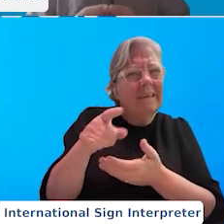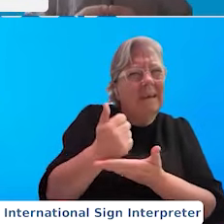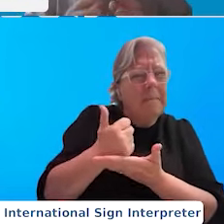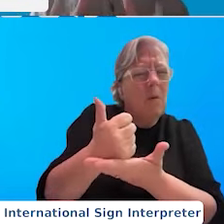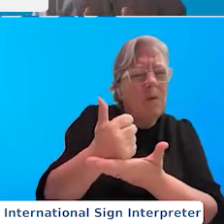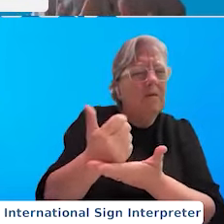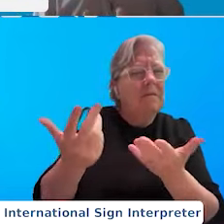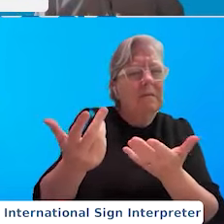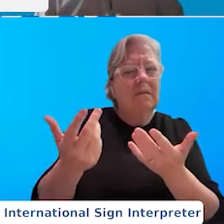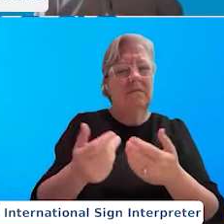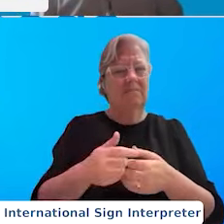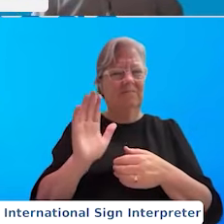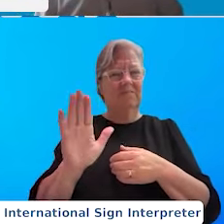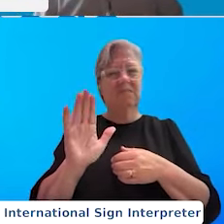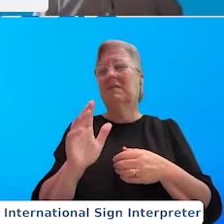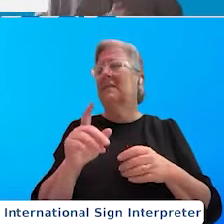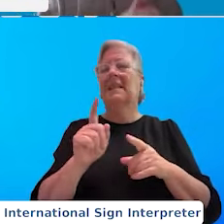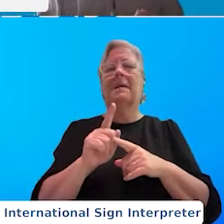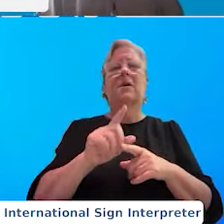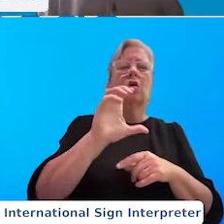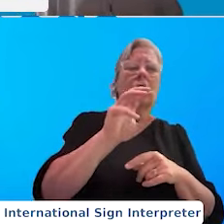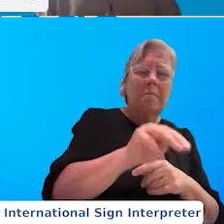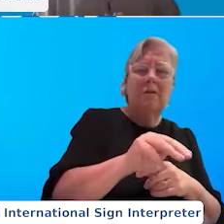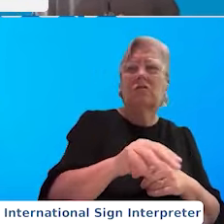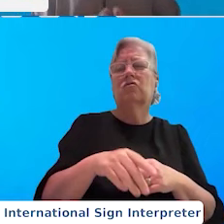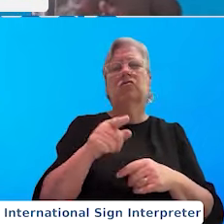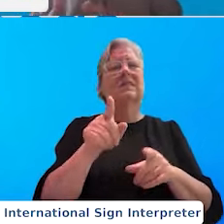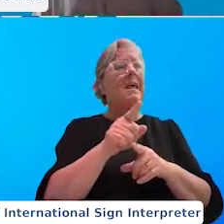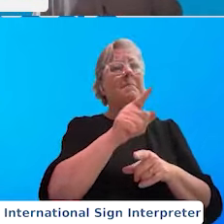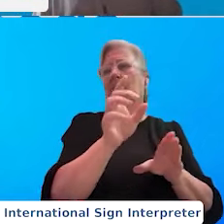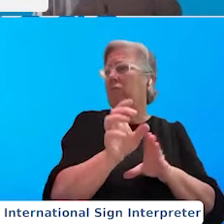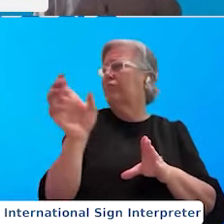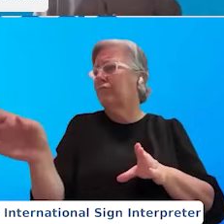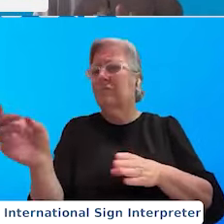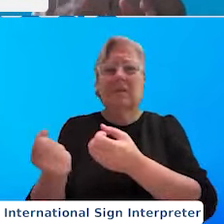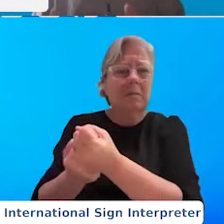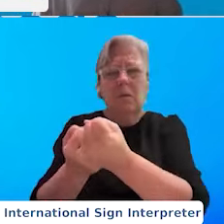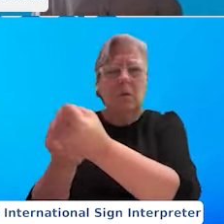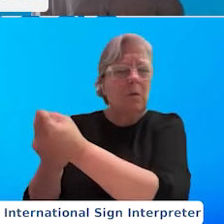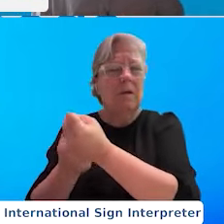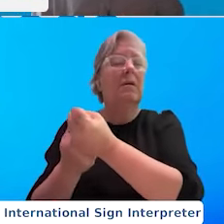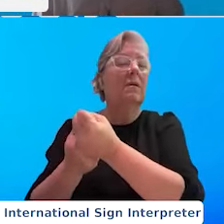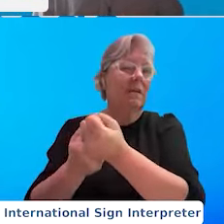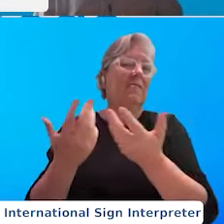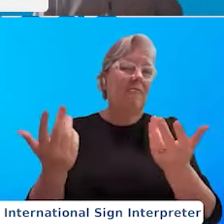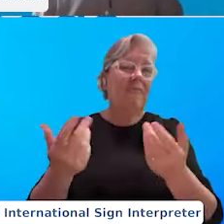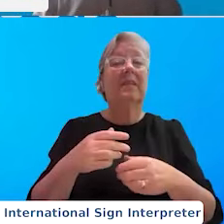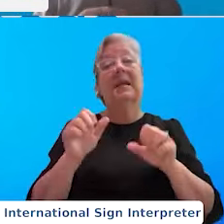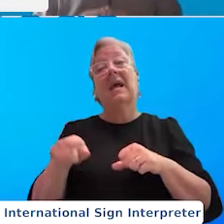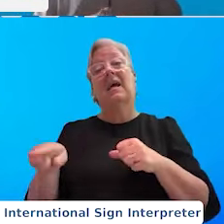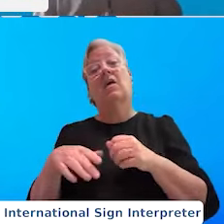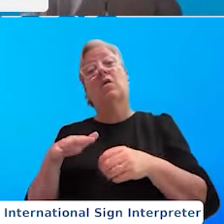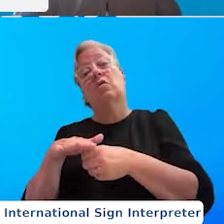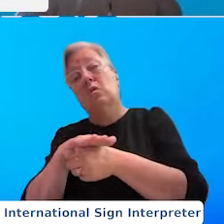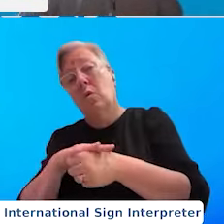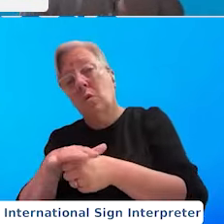include disability needs assessment. Not just, are you a person with disability? Yes, no. What kind of disability do you have? We